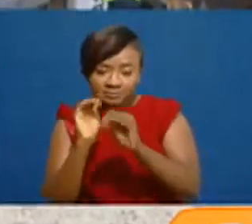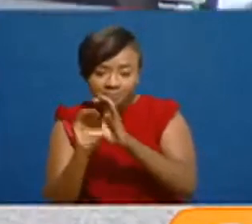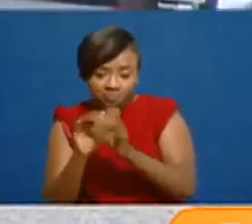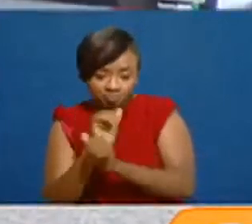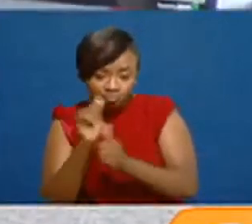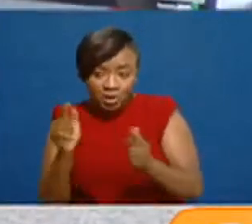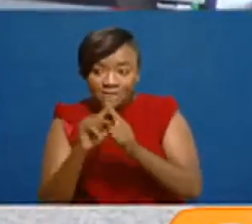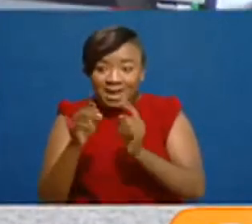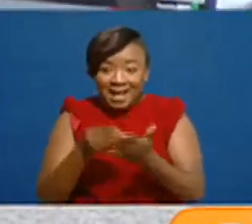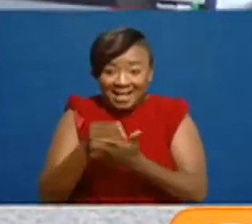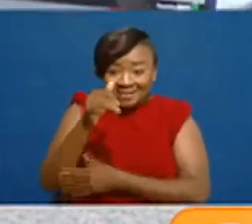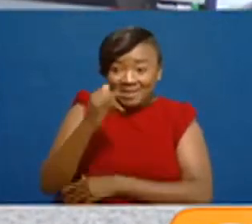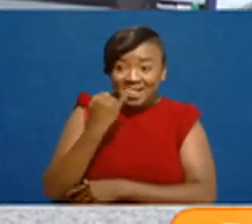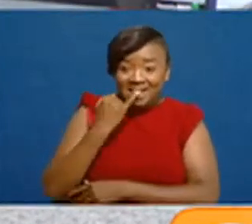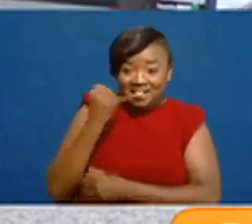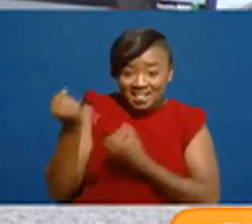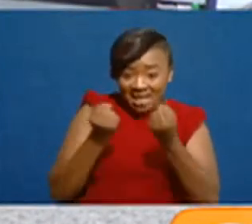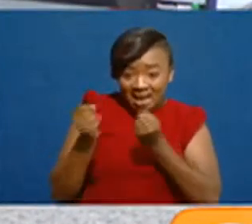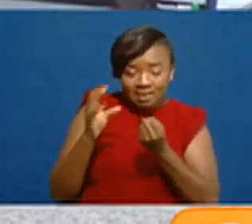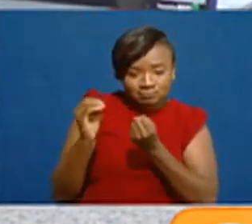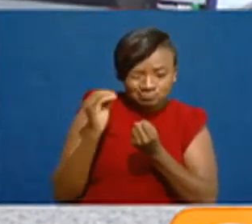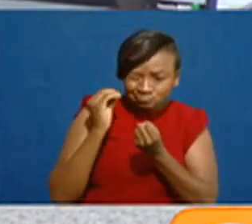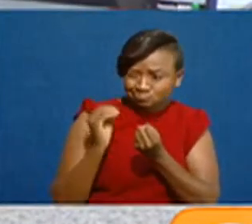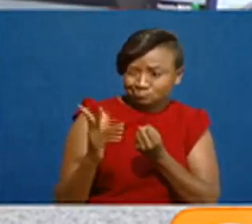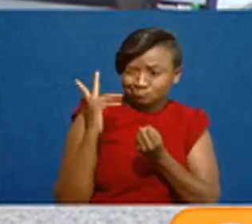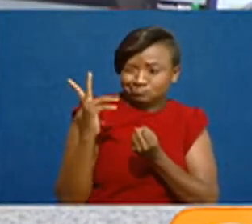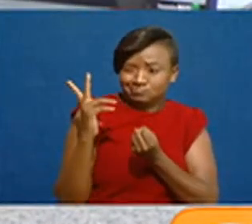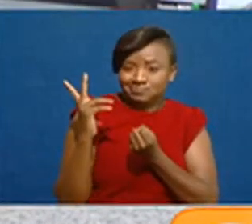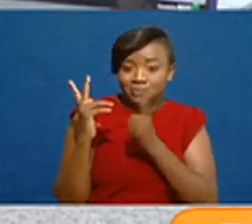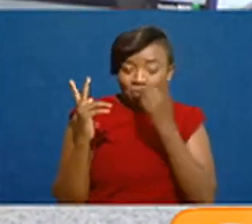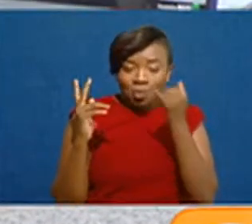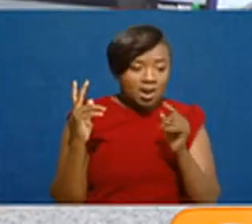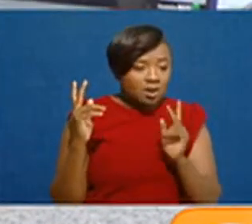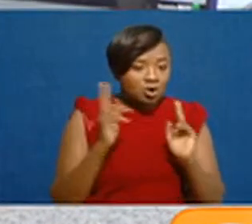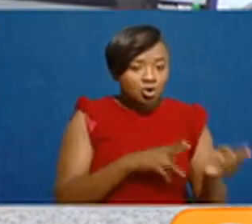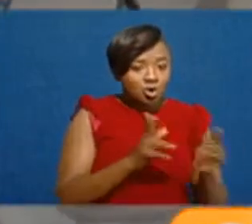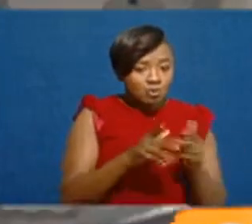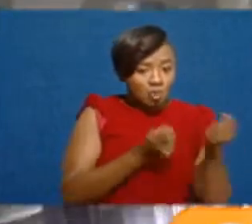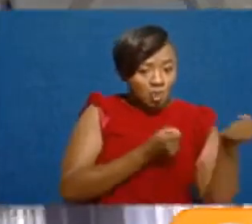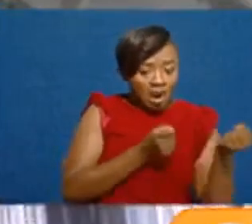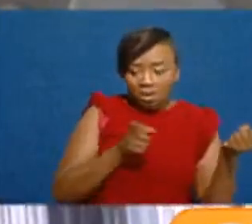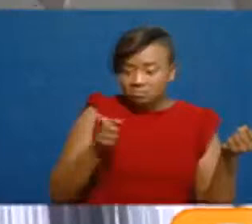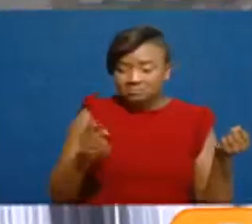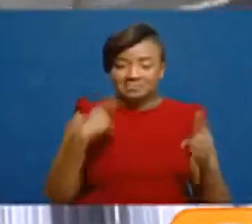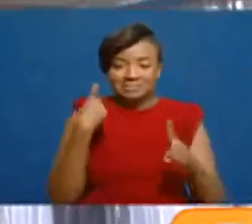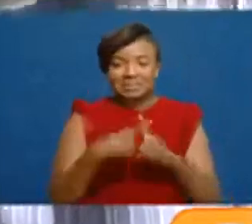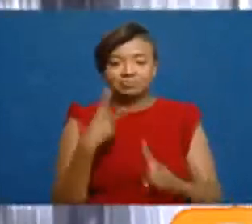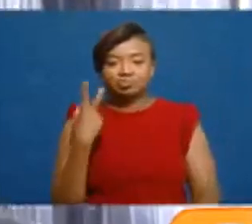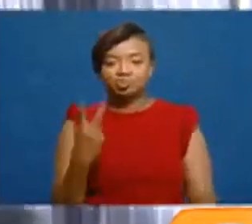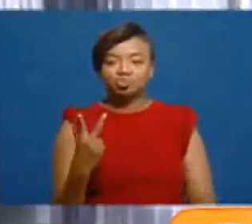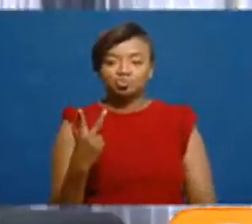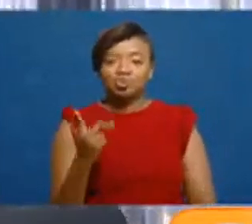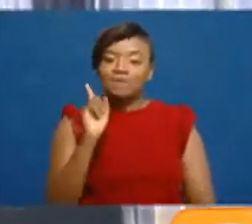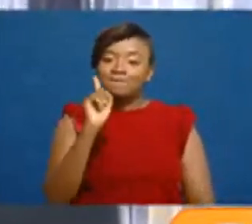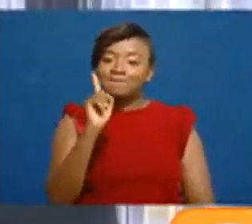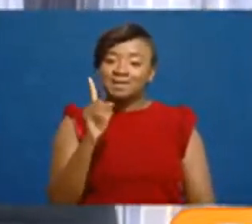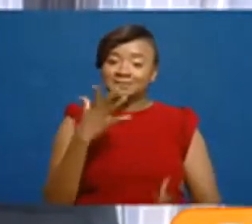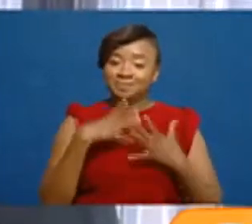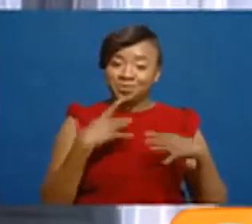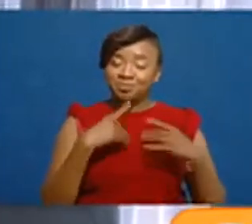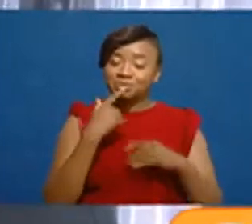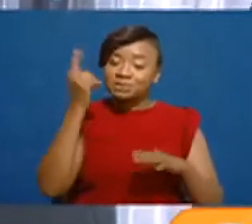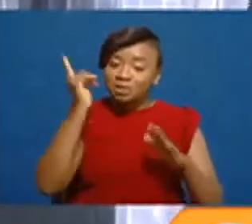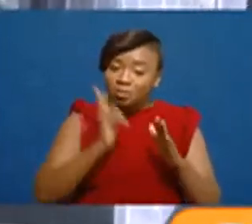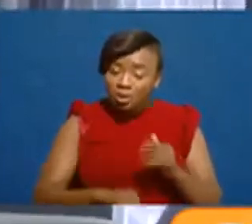buying electric cars is expensive, more than twice the amount of a regular diesel car. But environmentalists and experts say